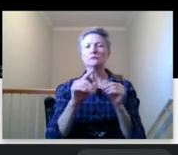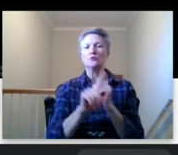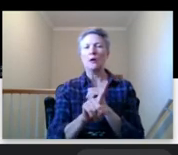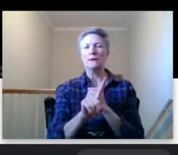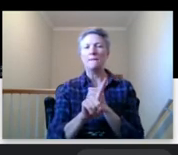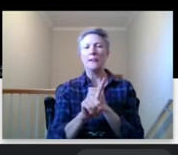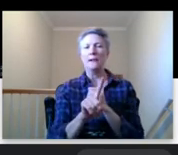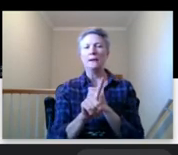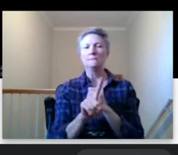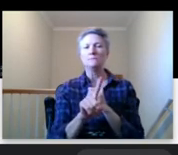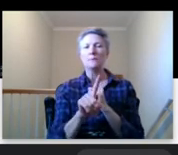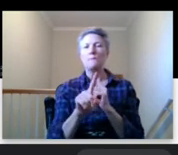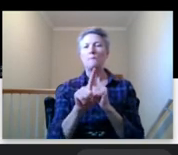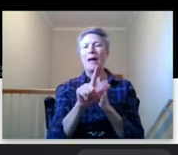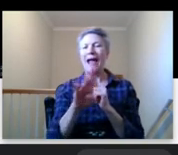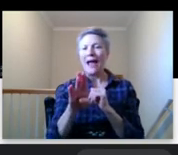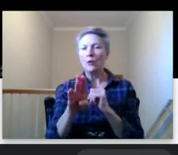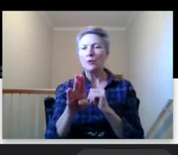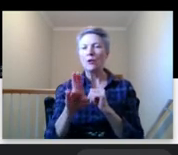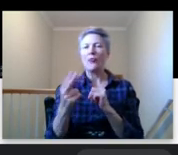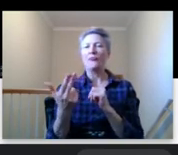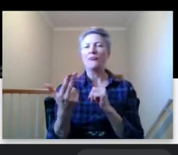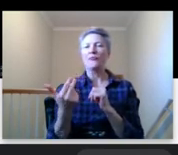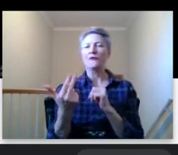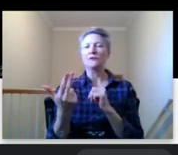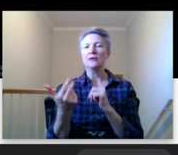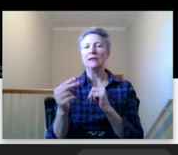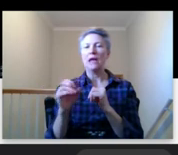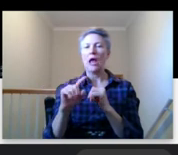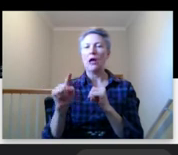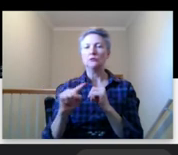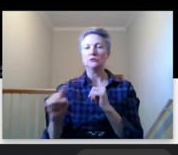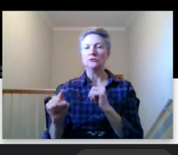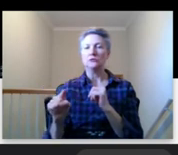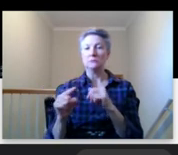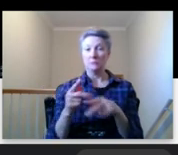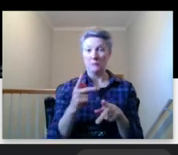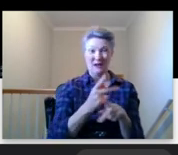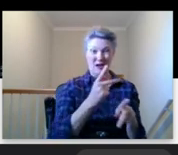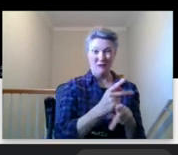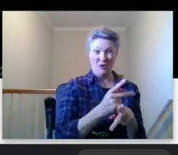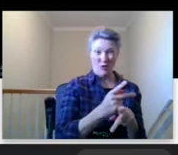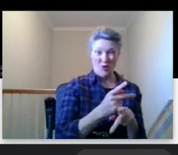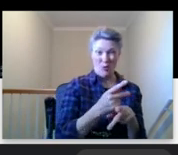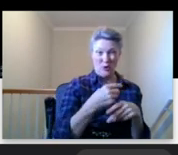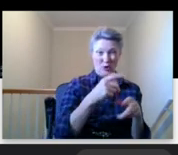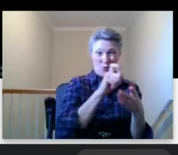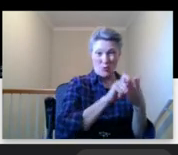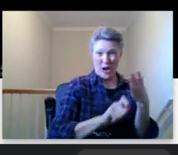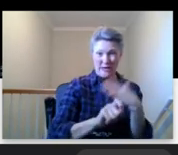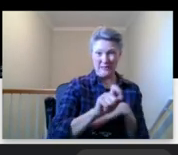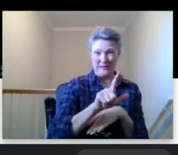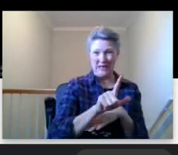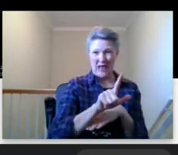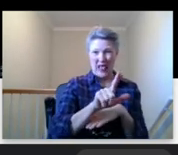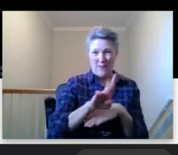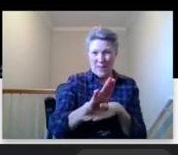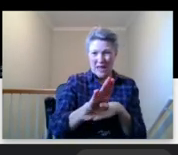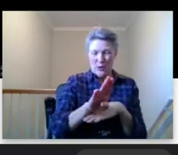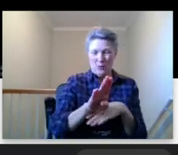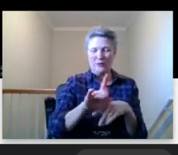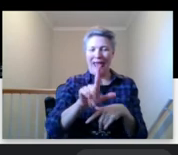Be careful when you're writing your abbreviation for pounds that it doesn't end up looking like the L doesn't end up looking like a 1. So I made my 1 have